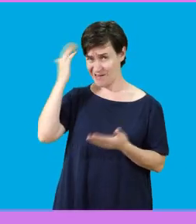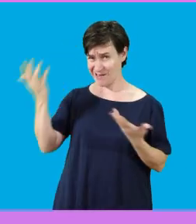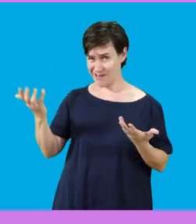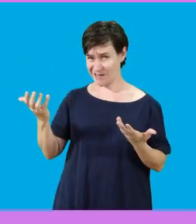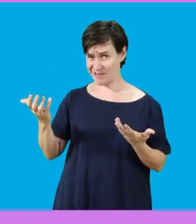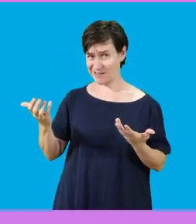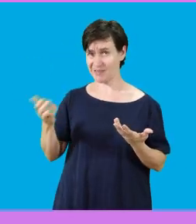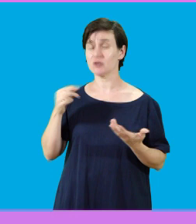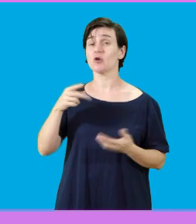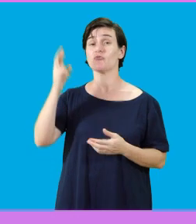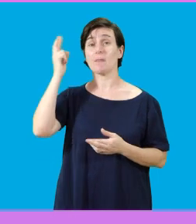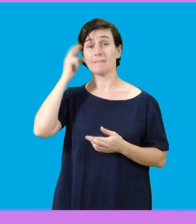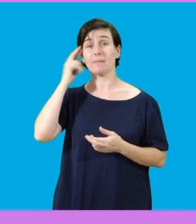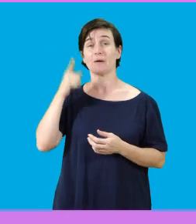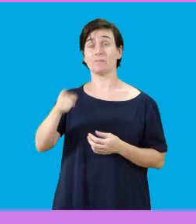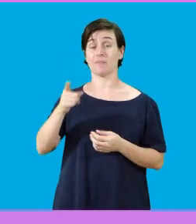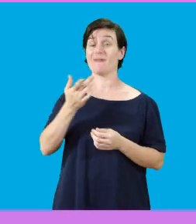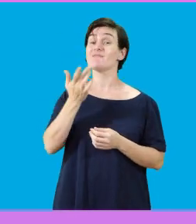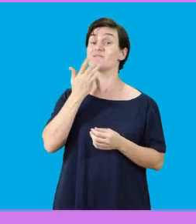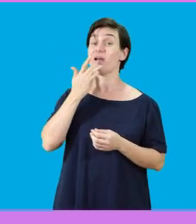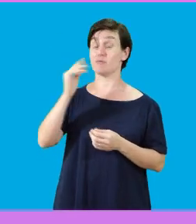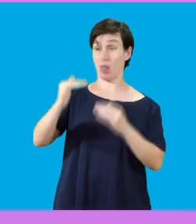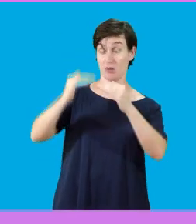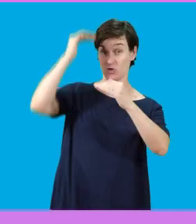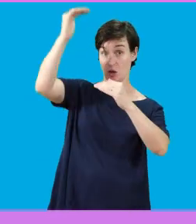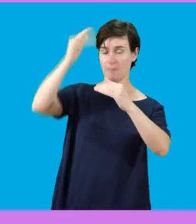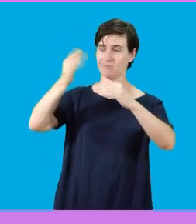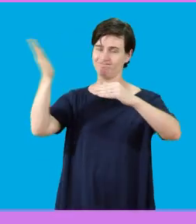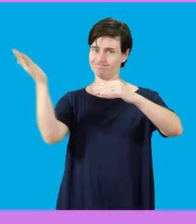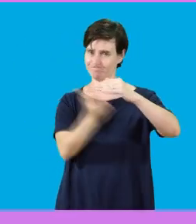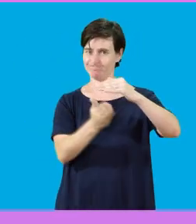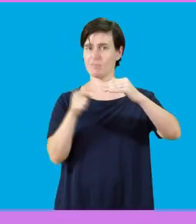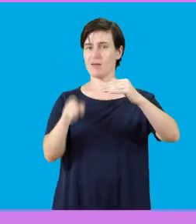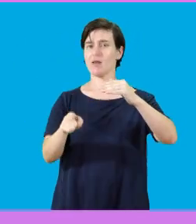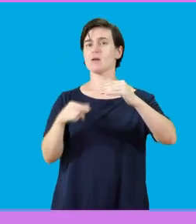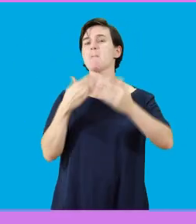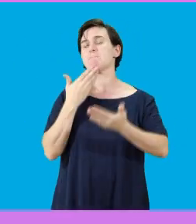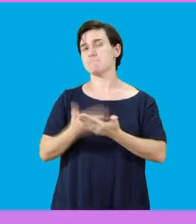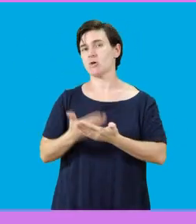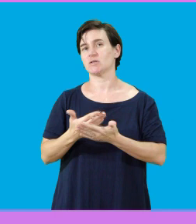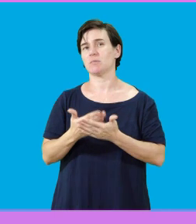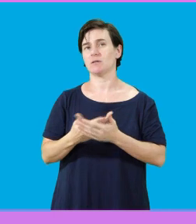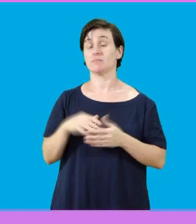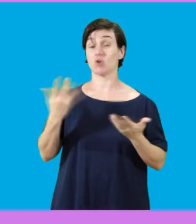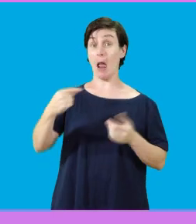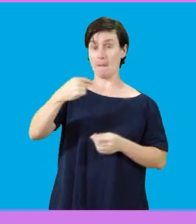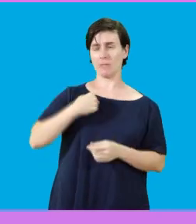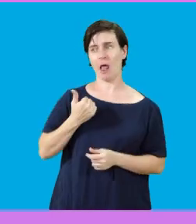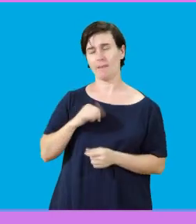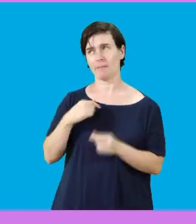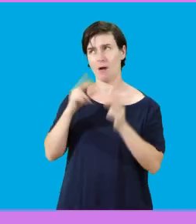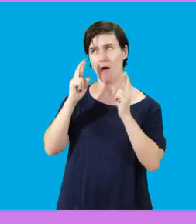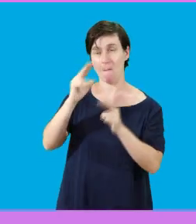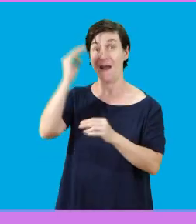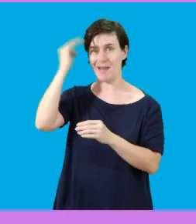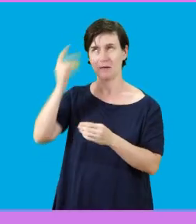the favorable divided by the possible. So this one now represents the number of heads that we have in the coin. We only have